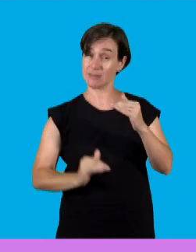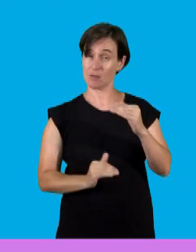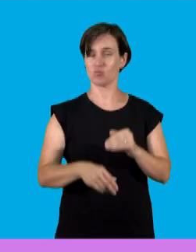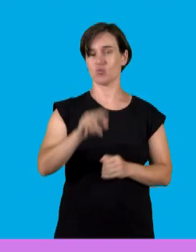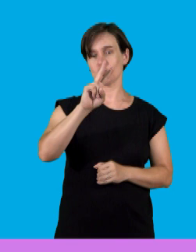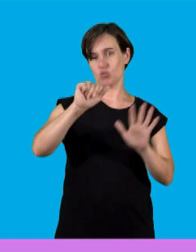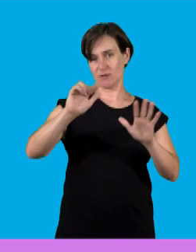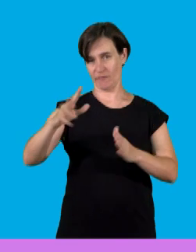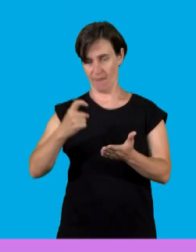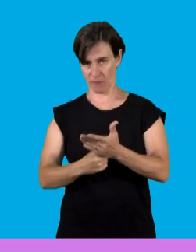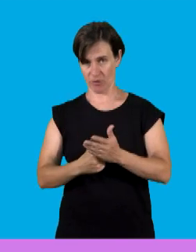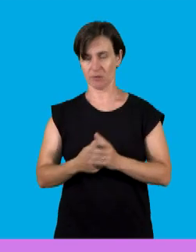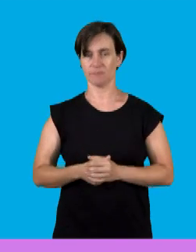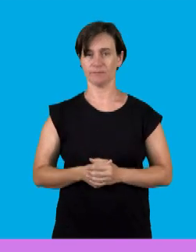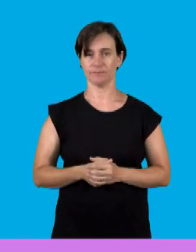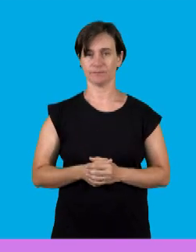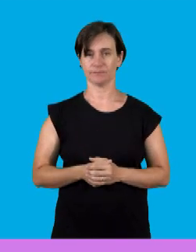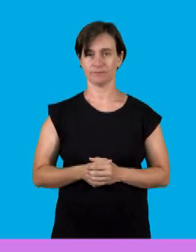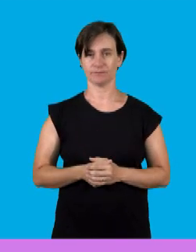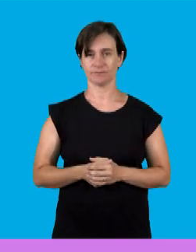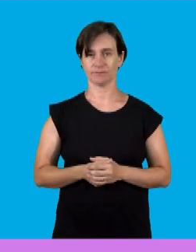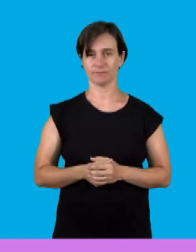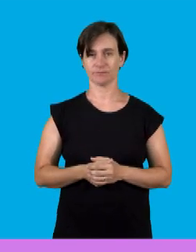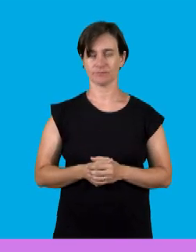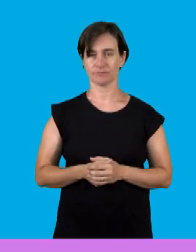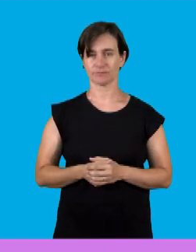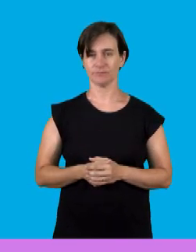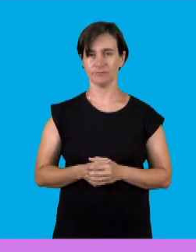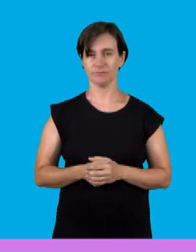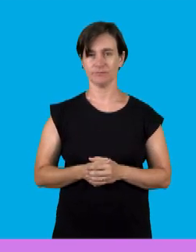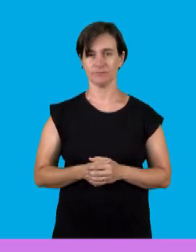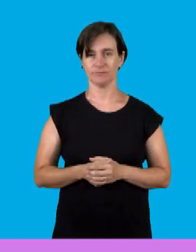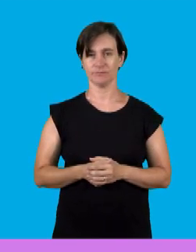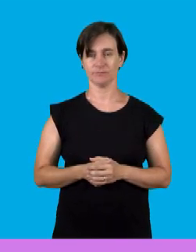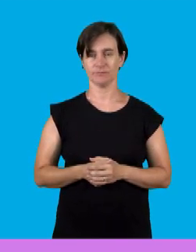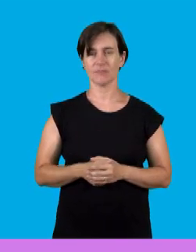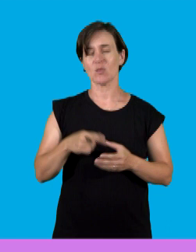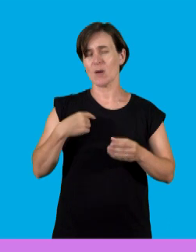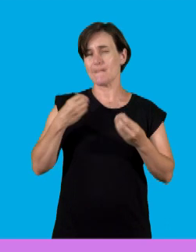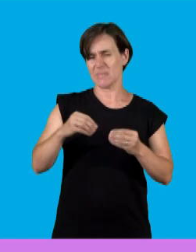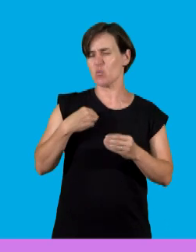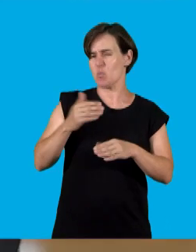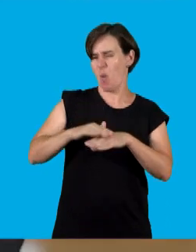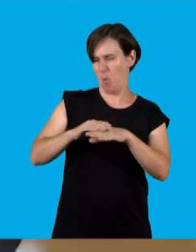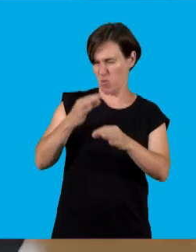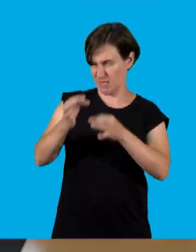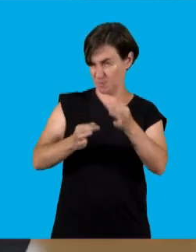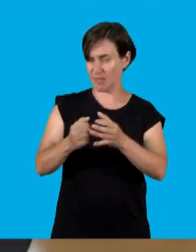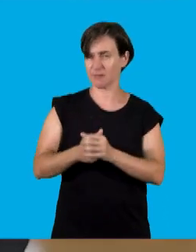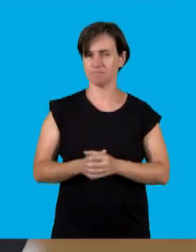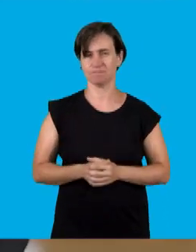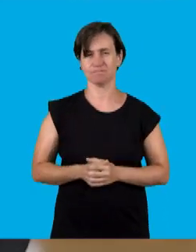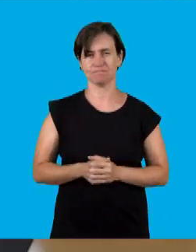a 265 rand discount. Now let me quickly explain something else as well, whilst we're busy with this. Say